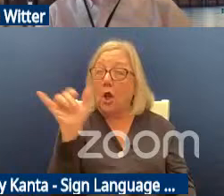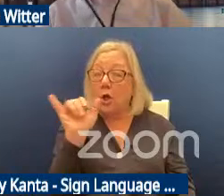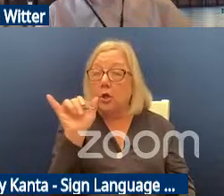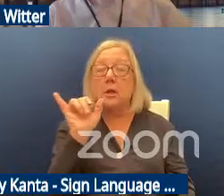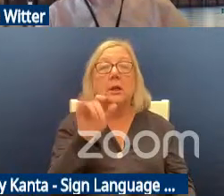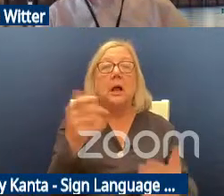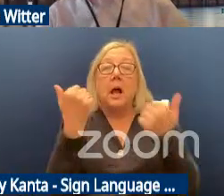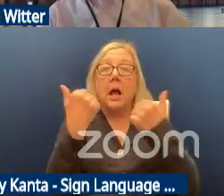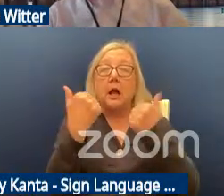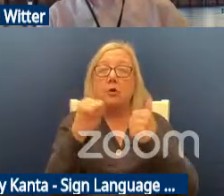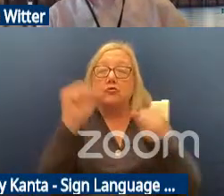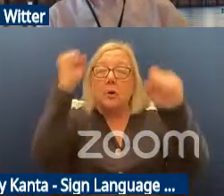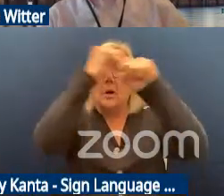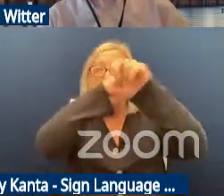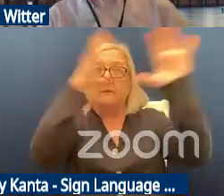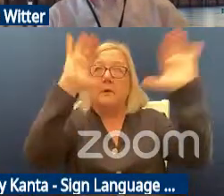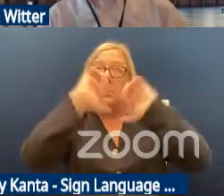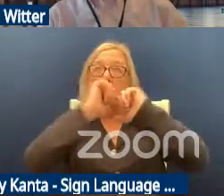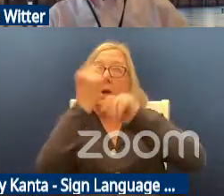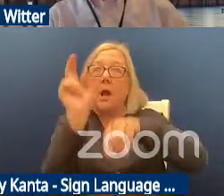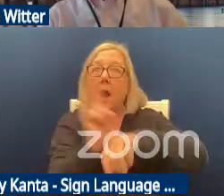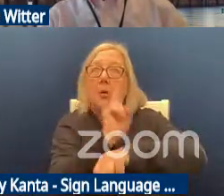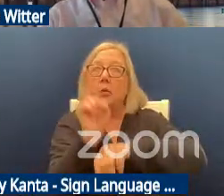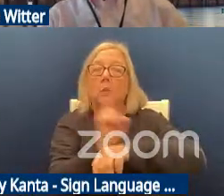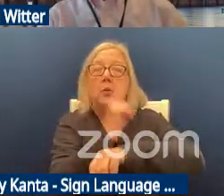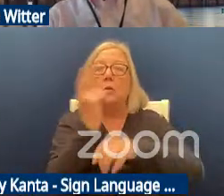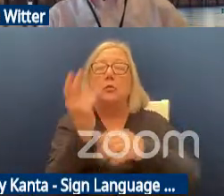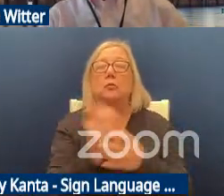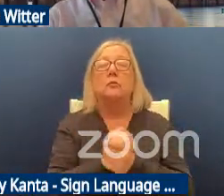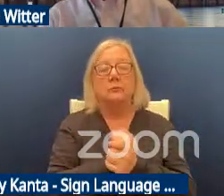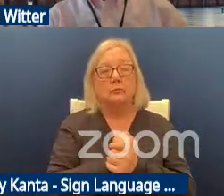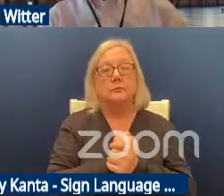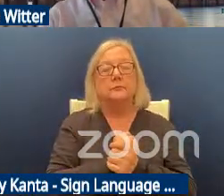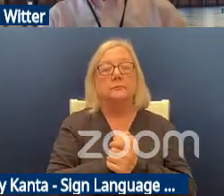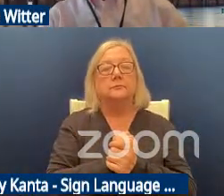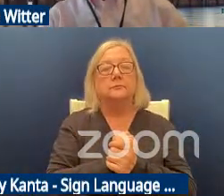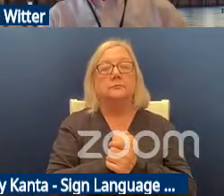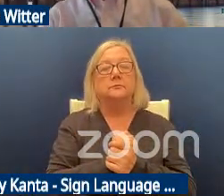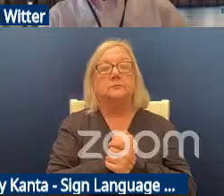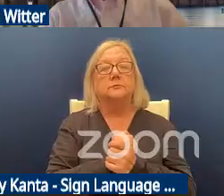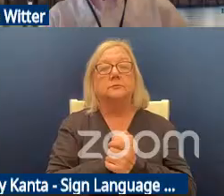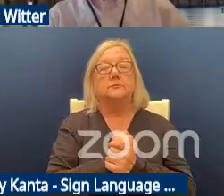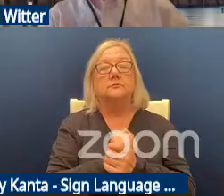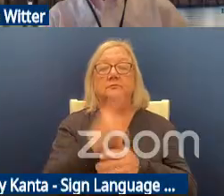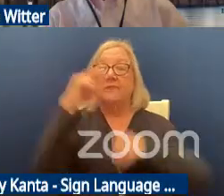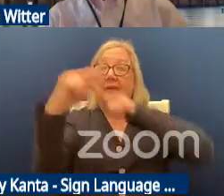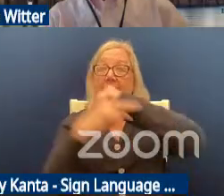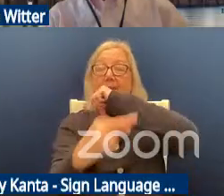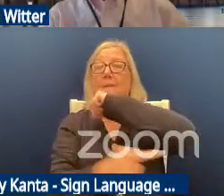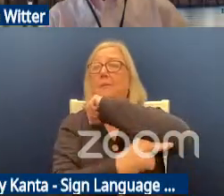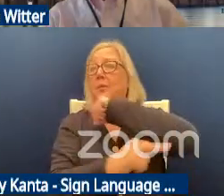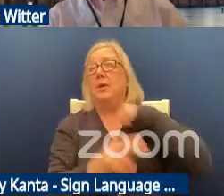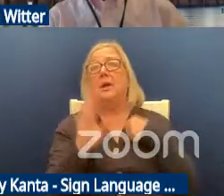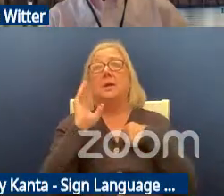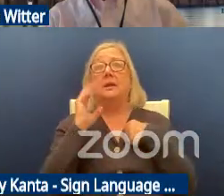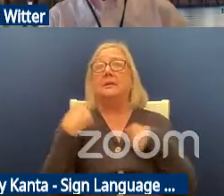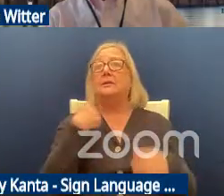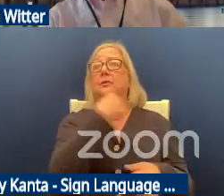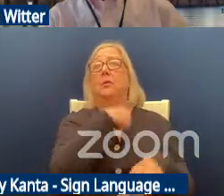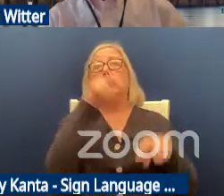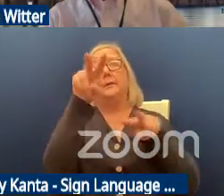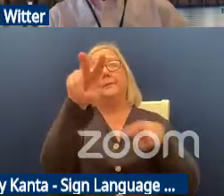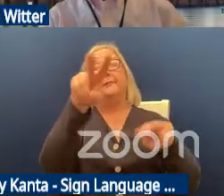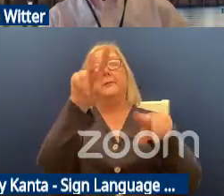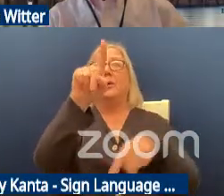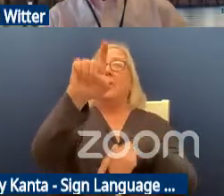they're going to use it. Because the reality is we're going to be looking at this for 100+ years.